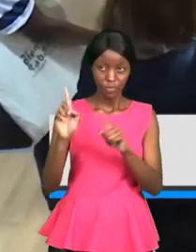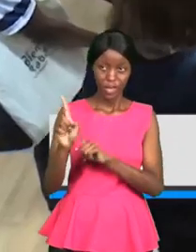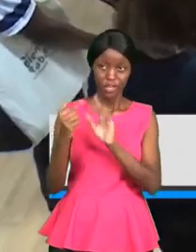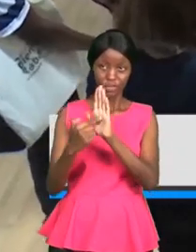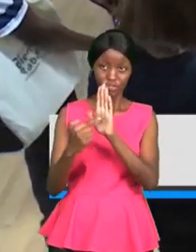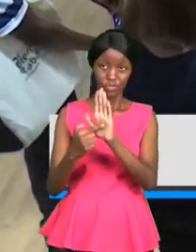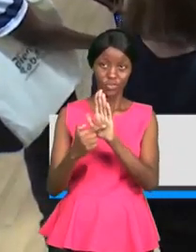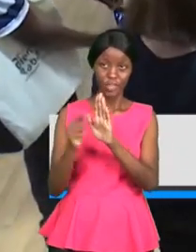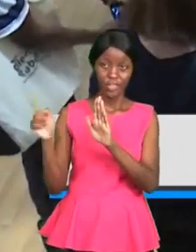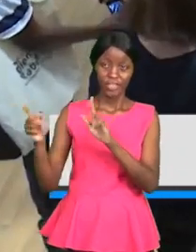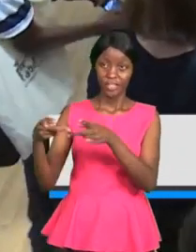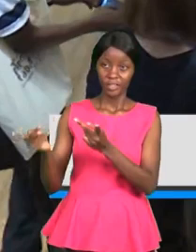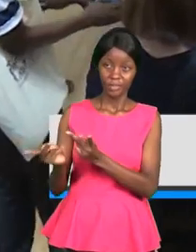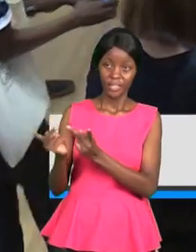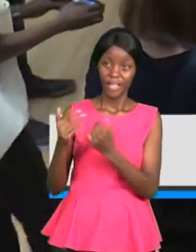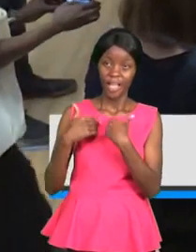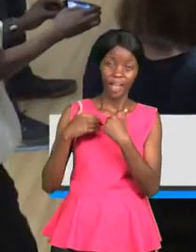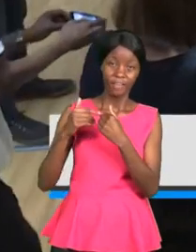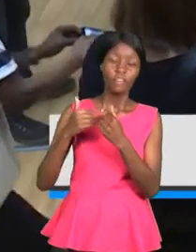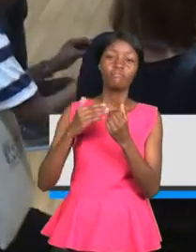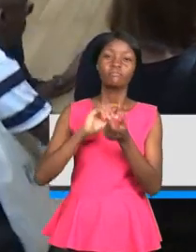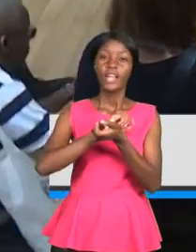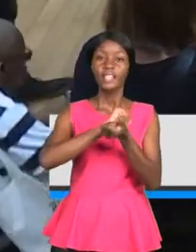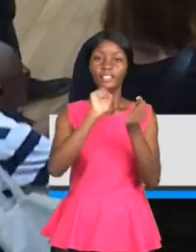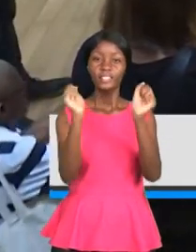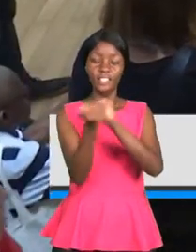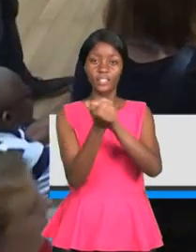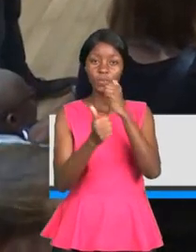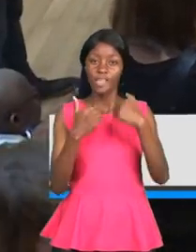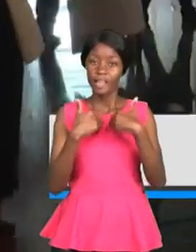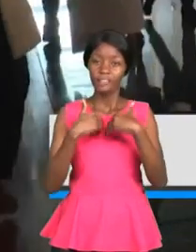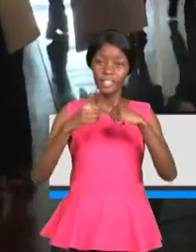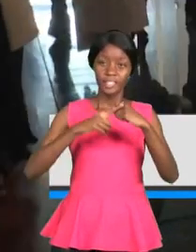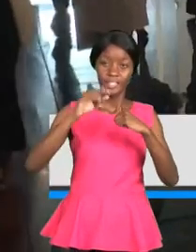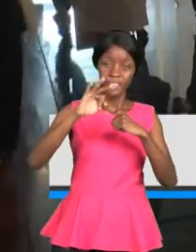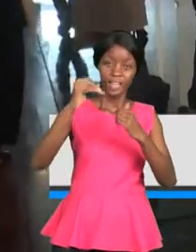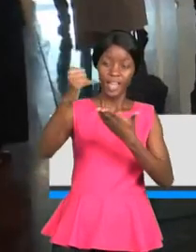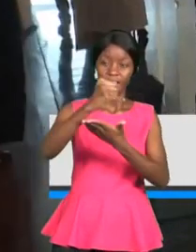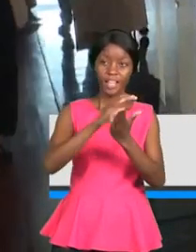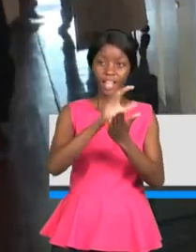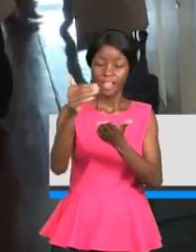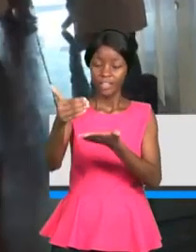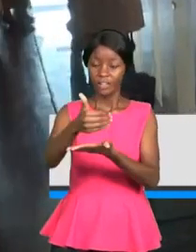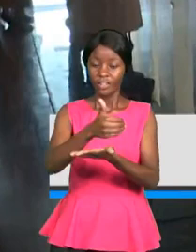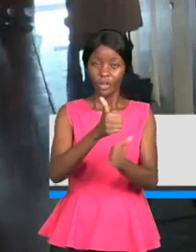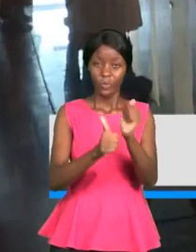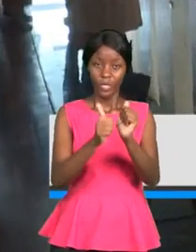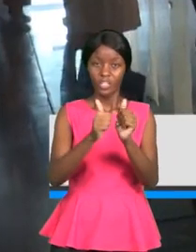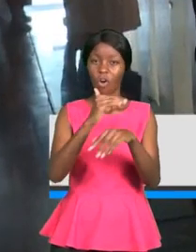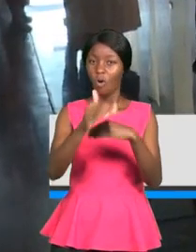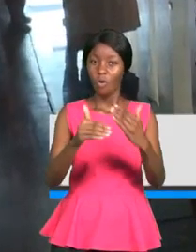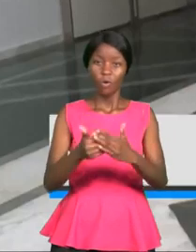Rabat Biennale, has opted to take a more dramatic tack, featuring 63 artists and collective, all of whom are